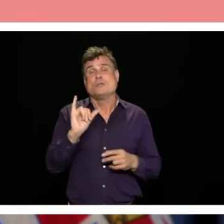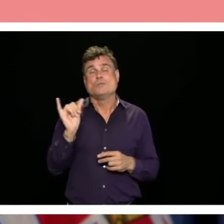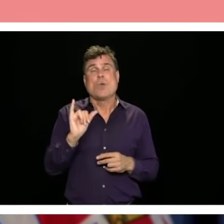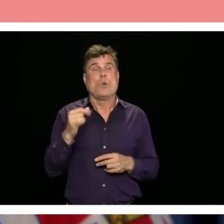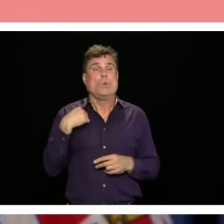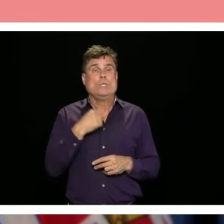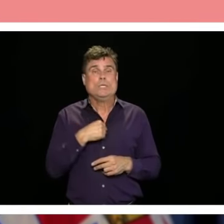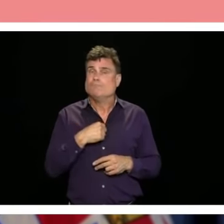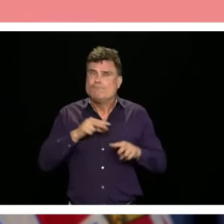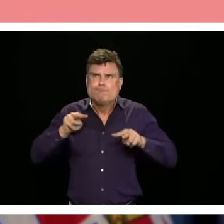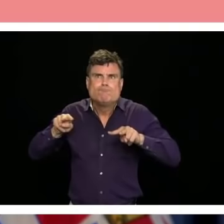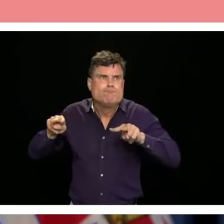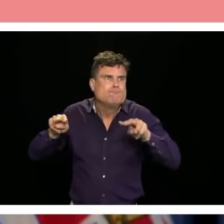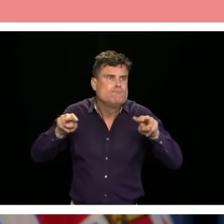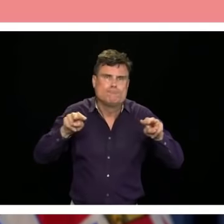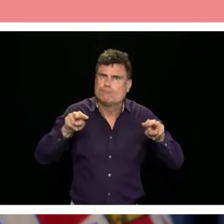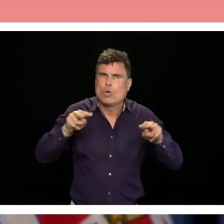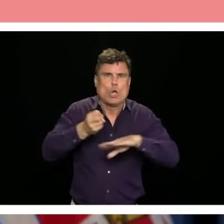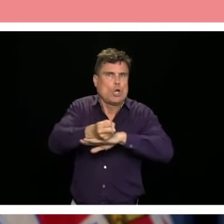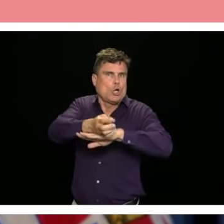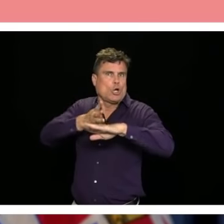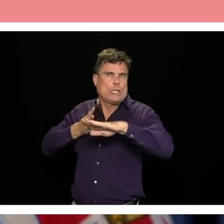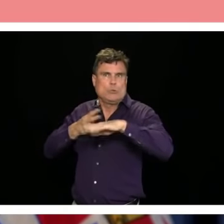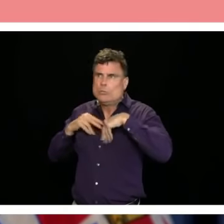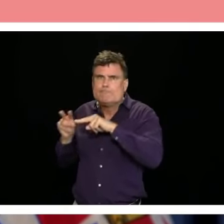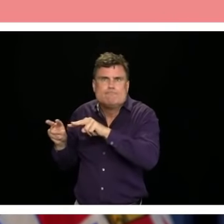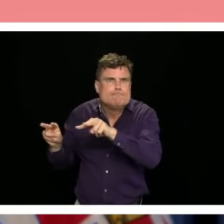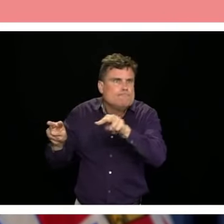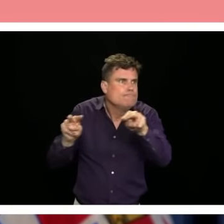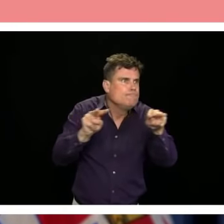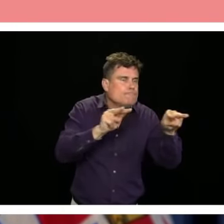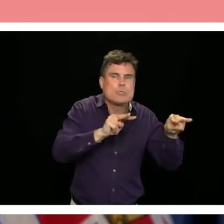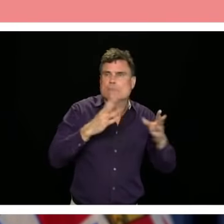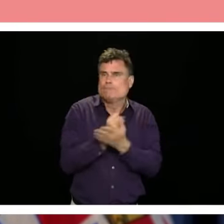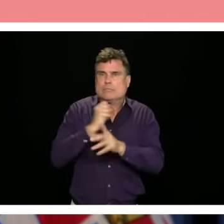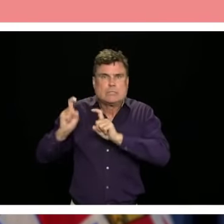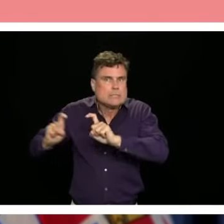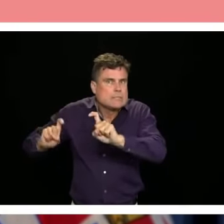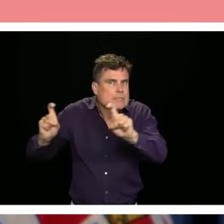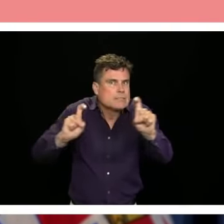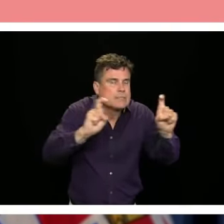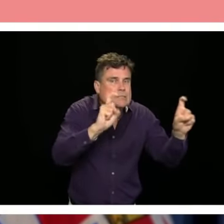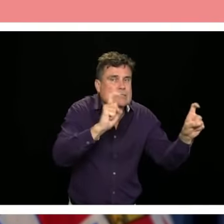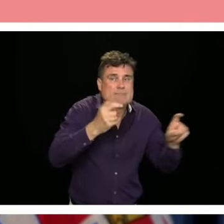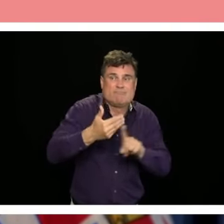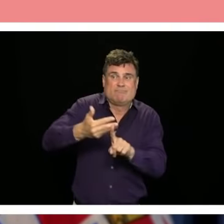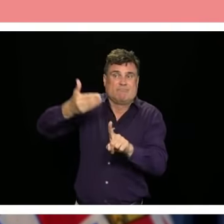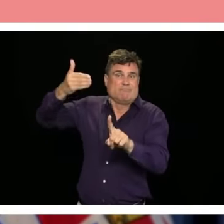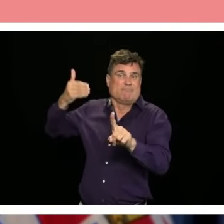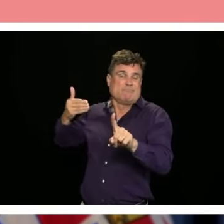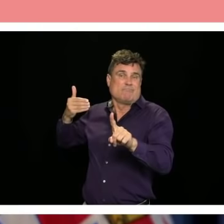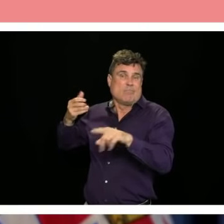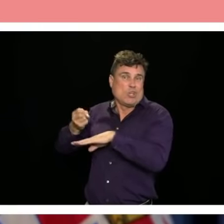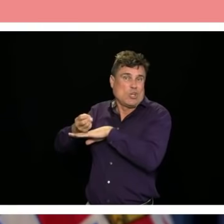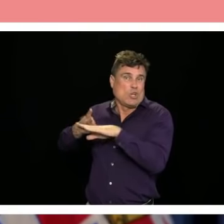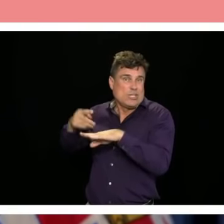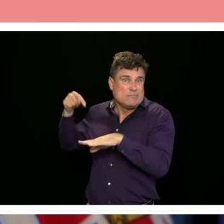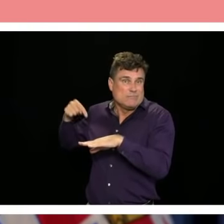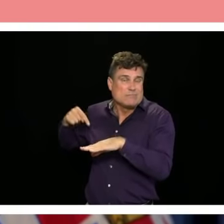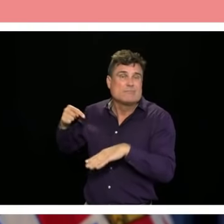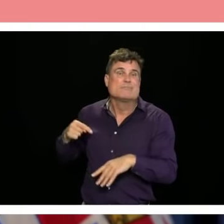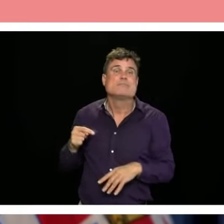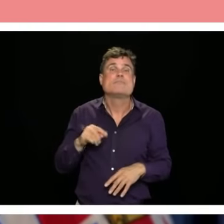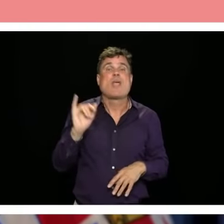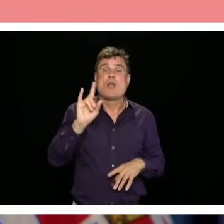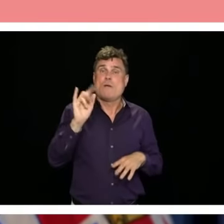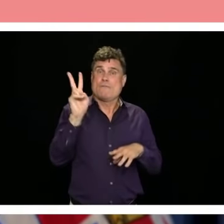Part of it is, how did BC escape some of the things that we've seen other places? Part of it is timing, and part of it was luck, and